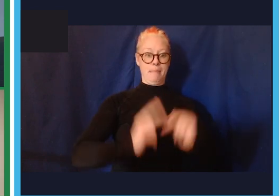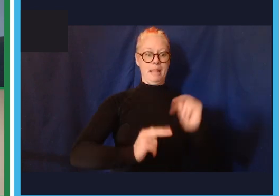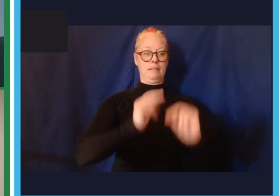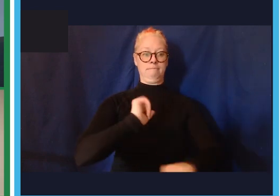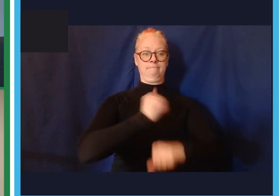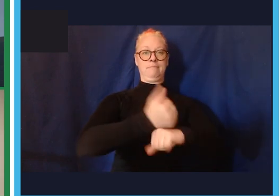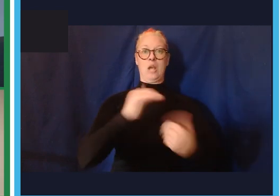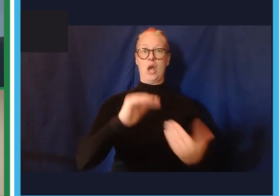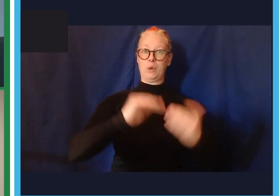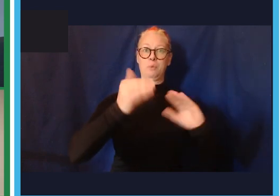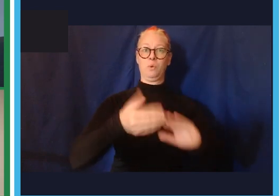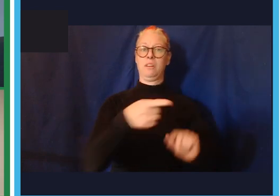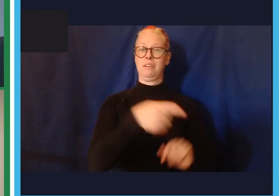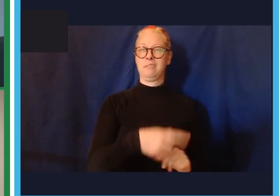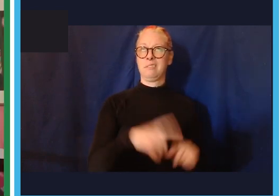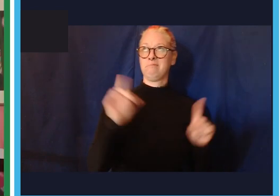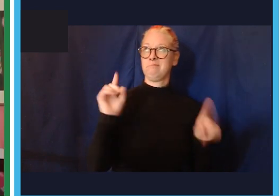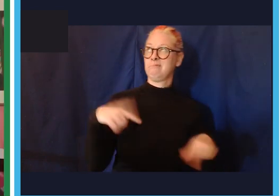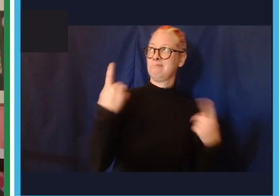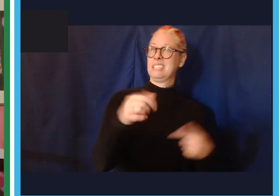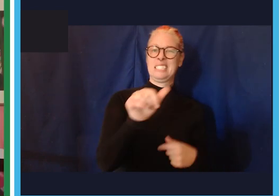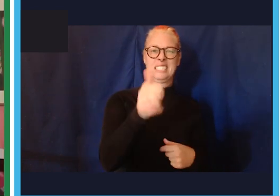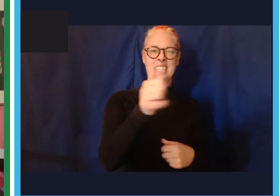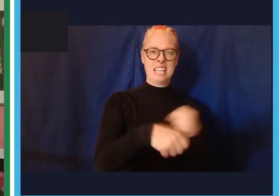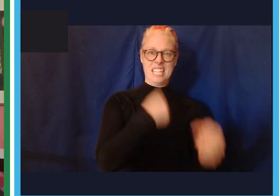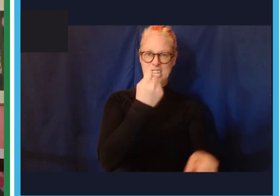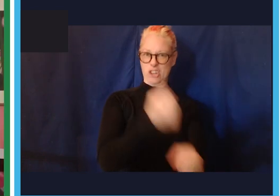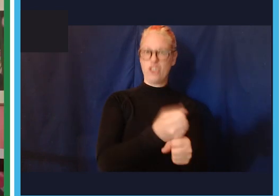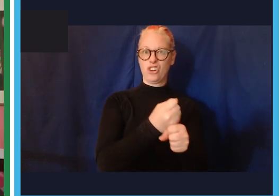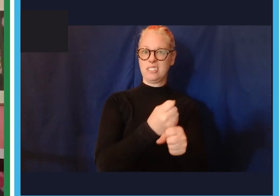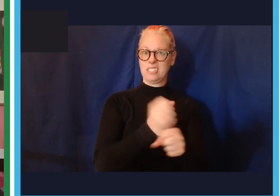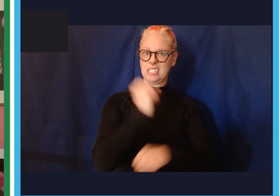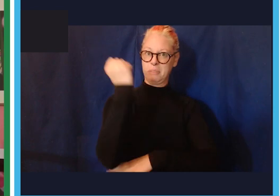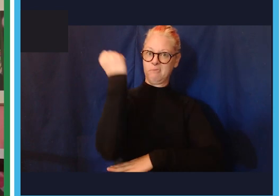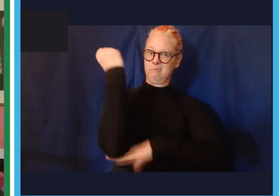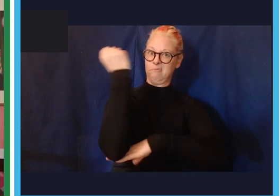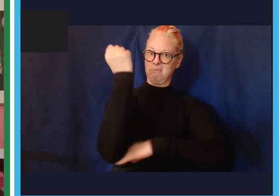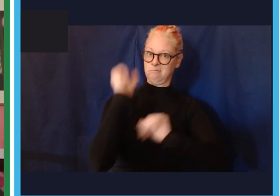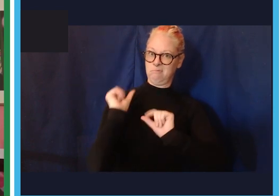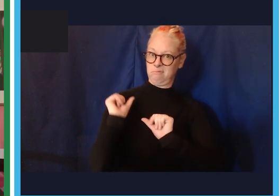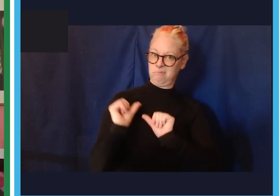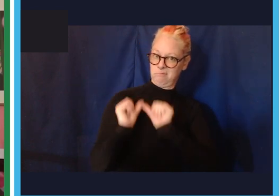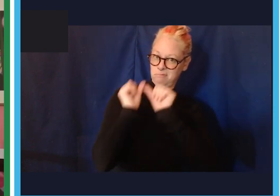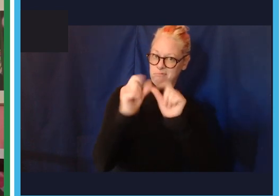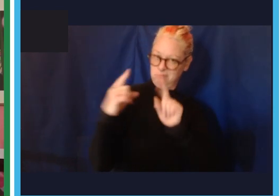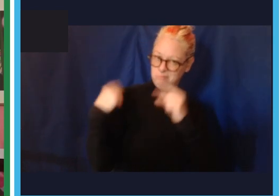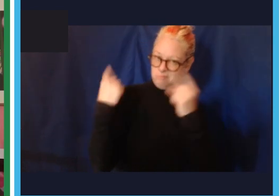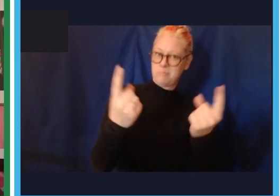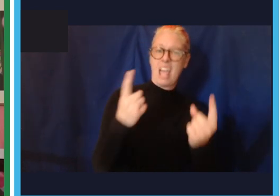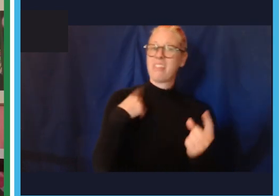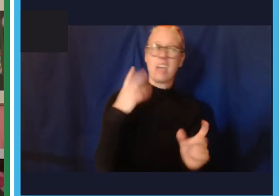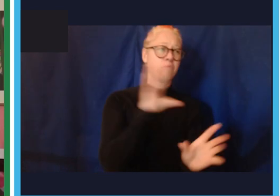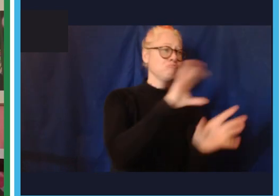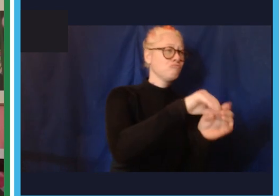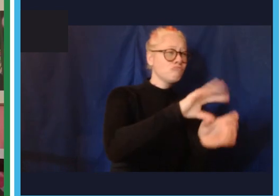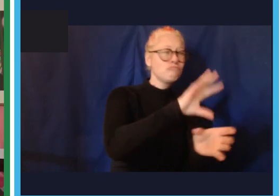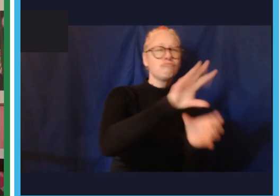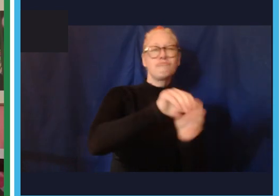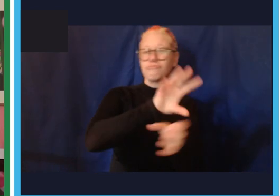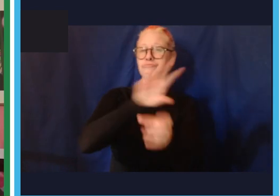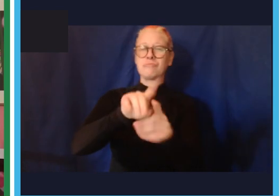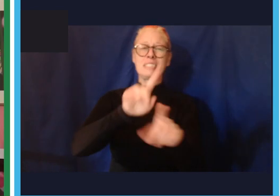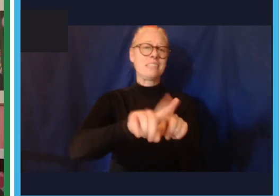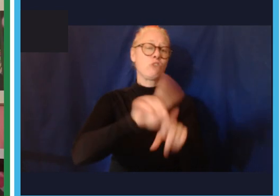consulting gigs, and we've had many labs in this year. So I did the filmmakers lab in 2021, and then in